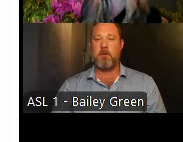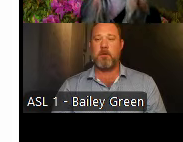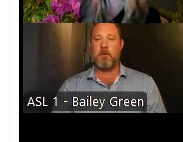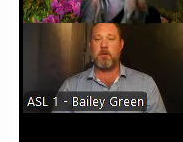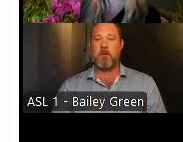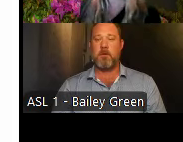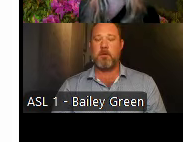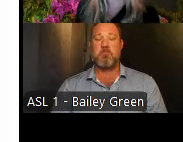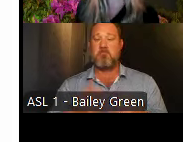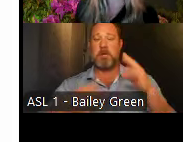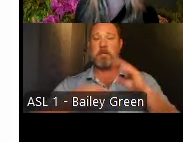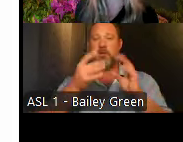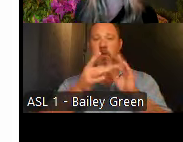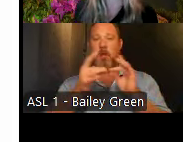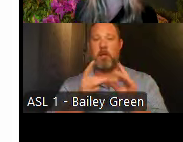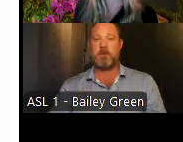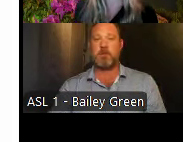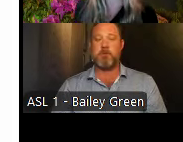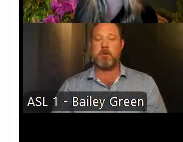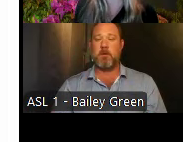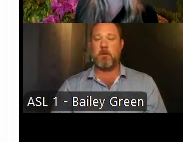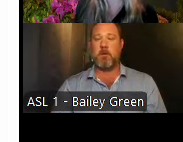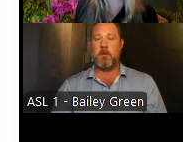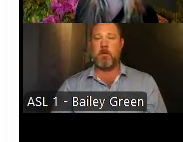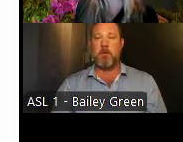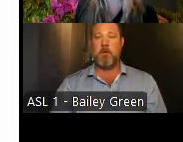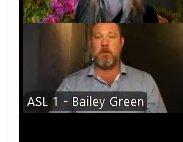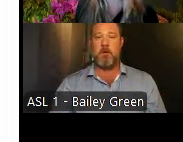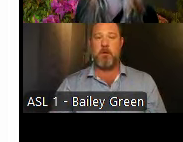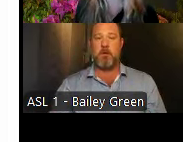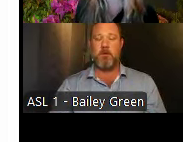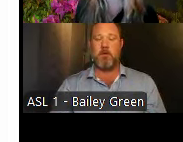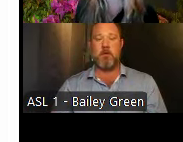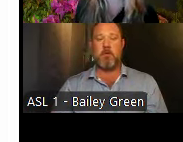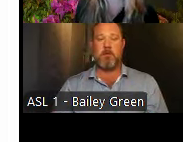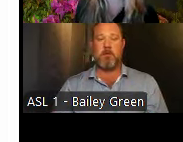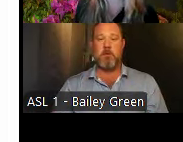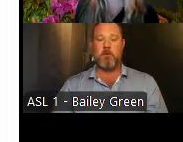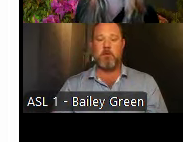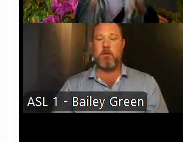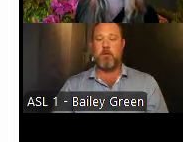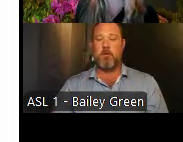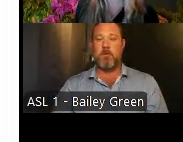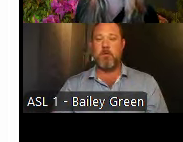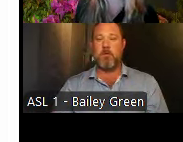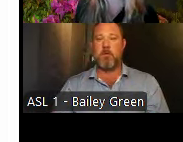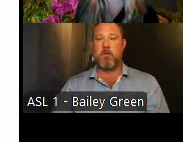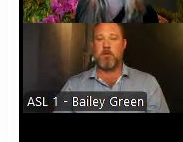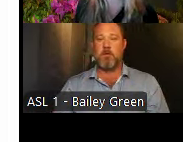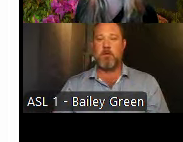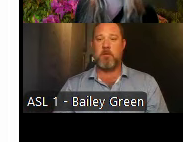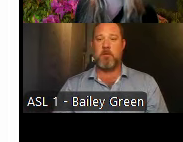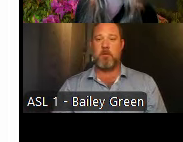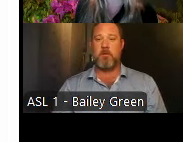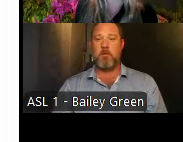Any additional comments in person or via Zoom? Again, not seeing any additional hands raised